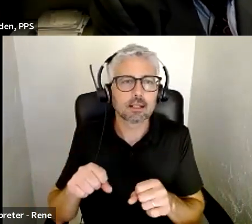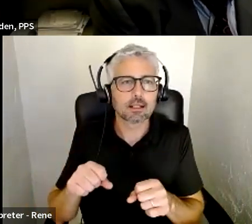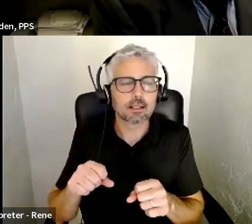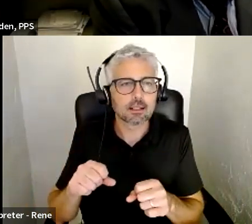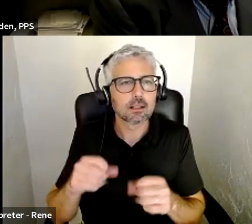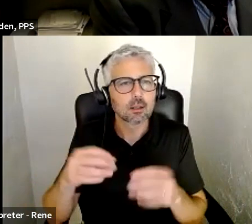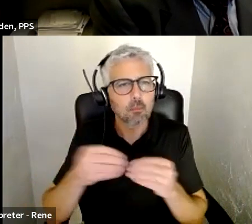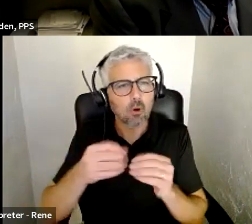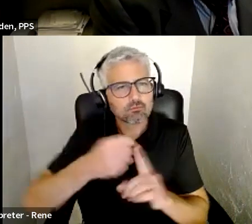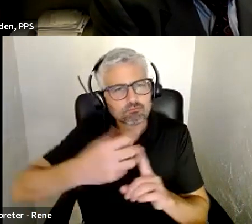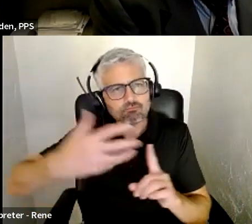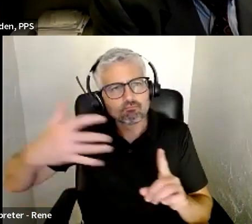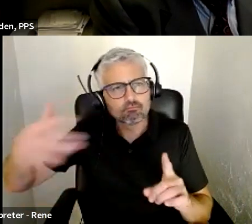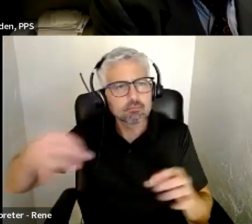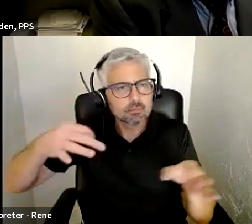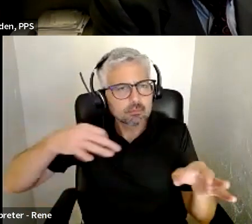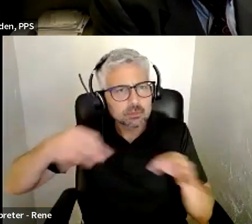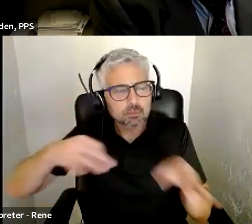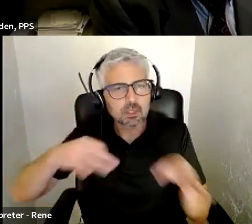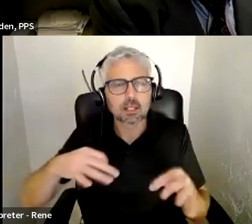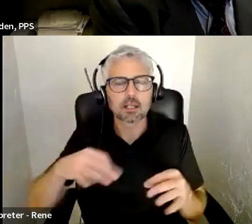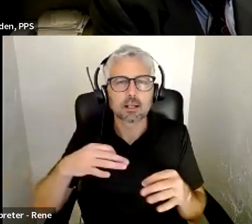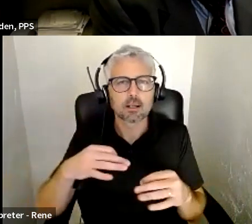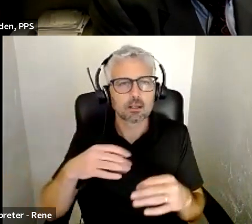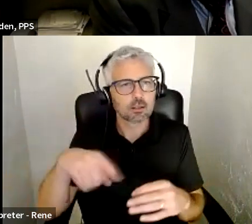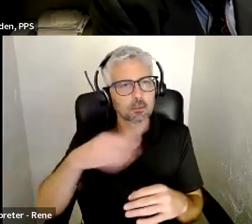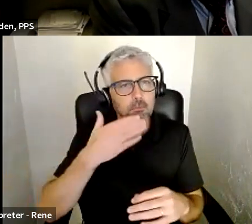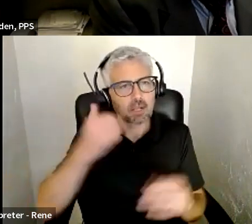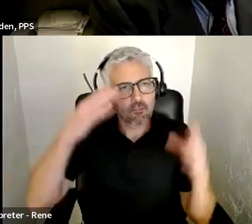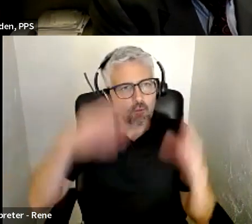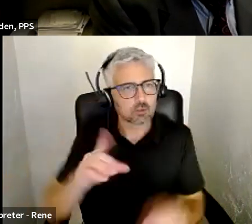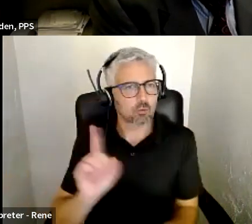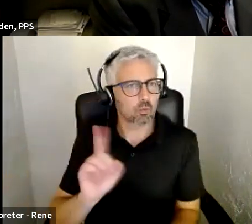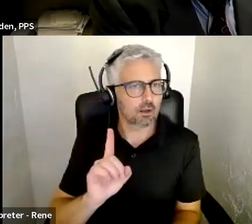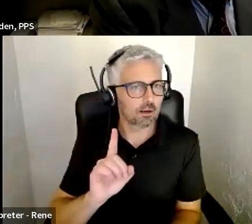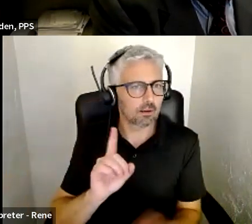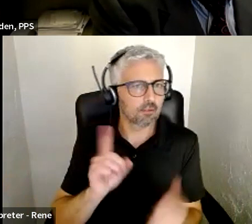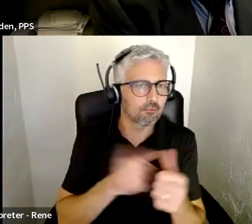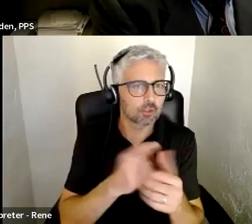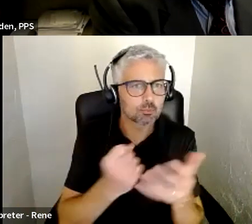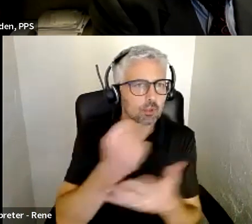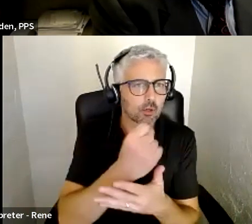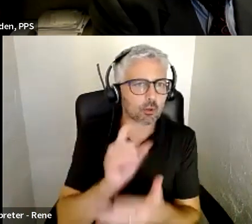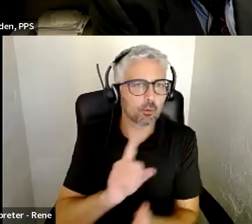it to help think about where we should focus our attention first. Mm-hmm.